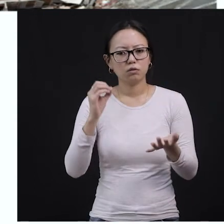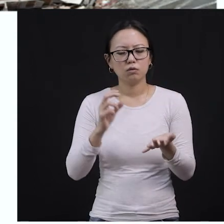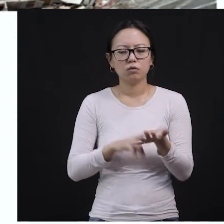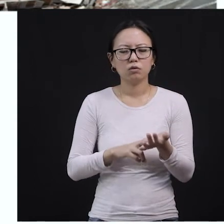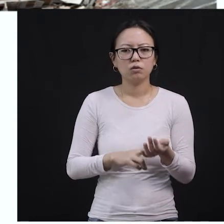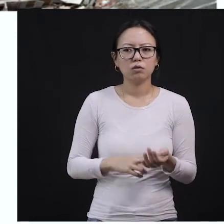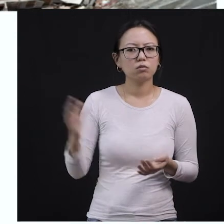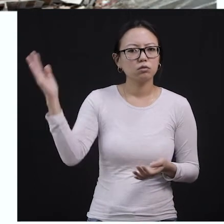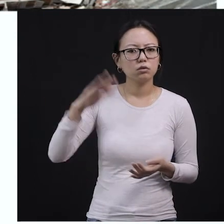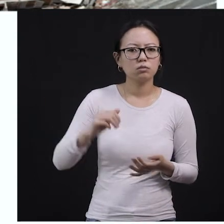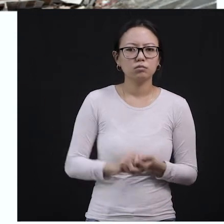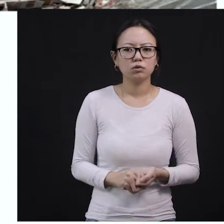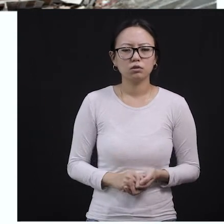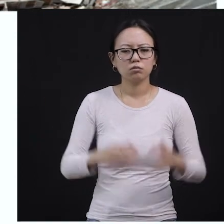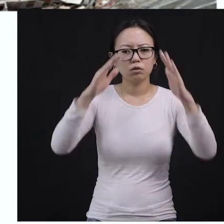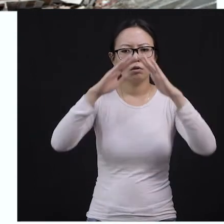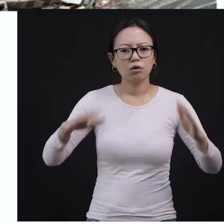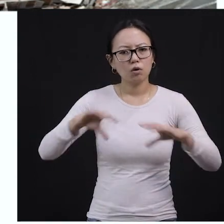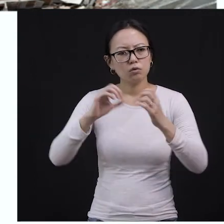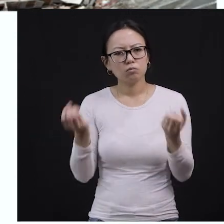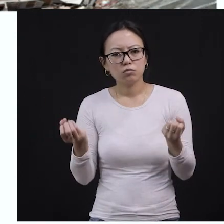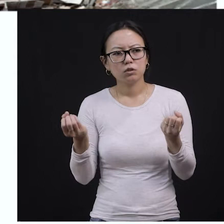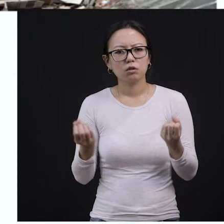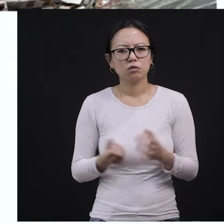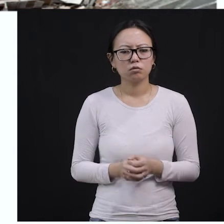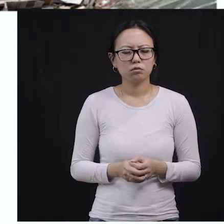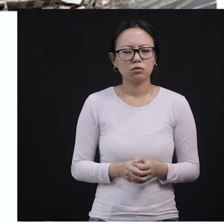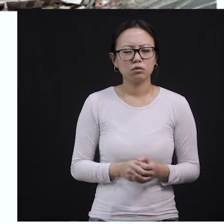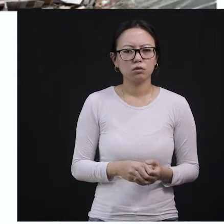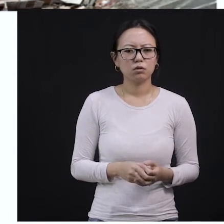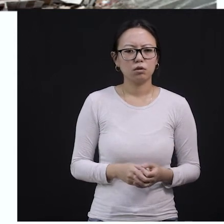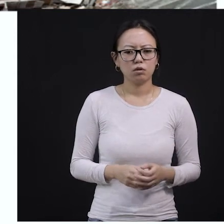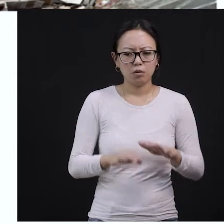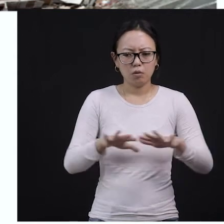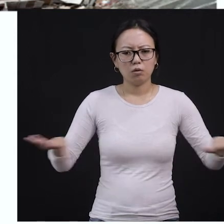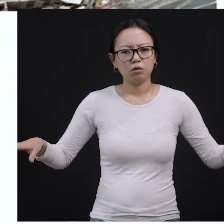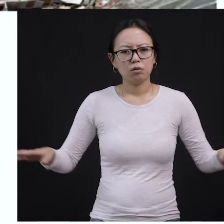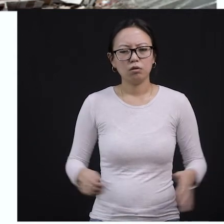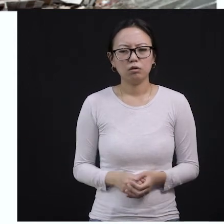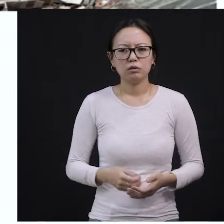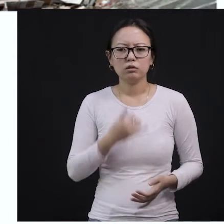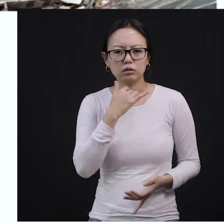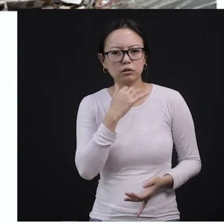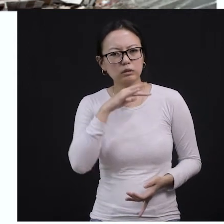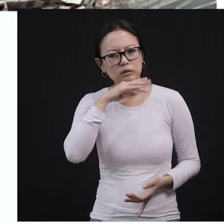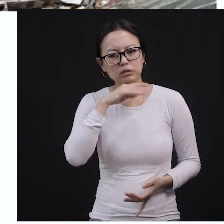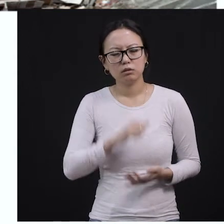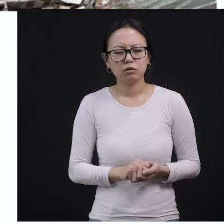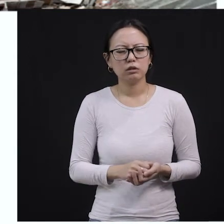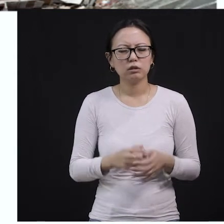of land, property, and many things, all right? So during this time, there is